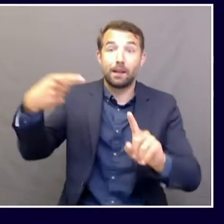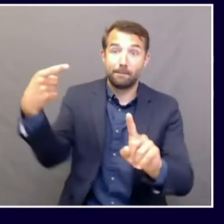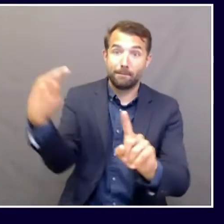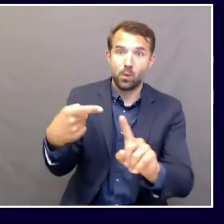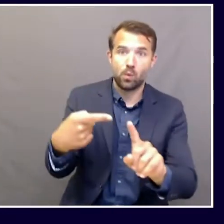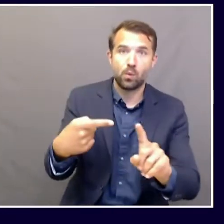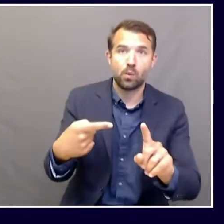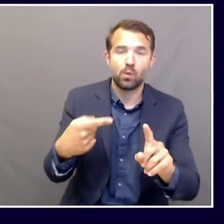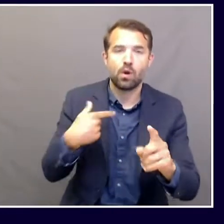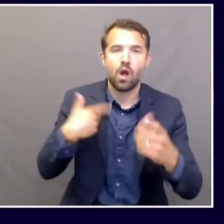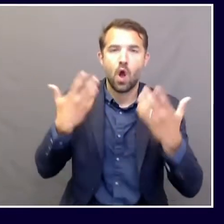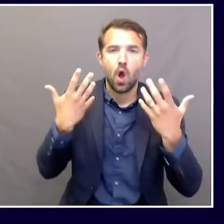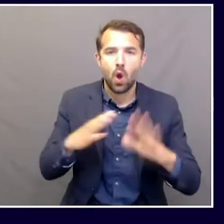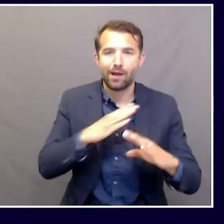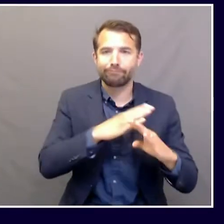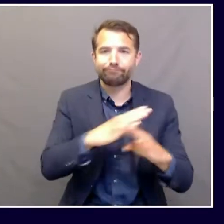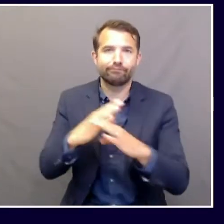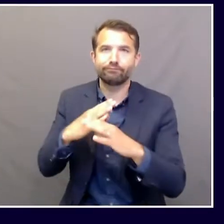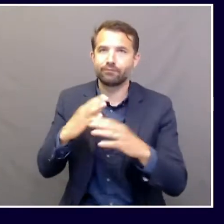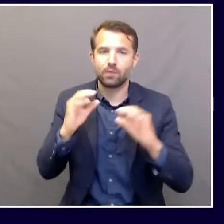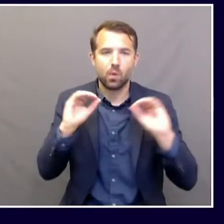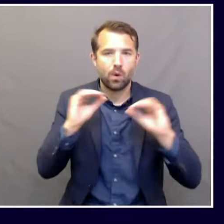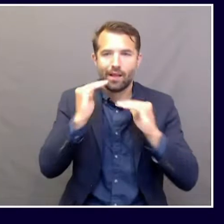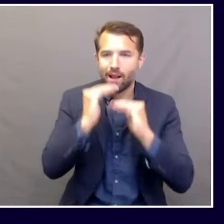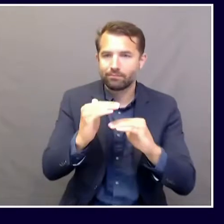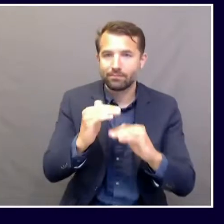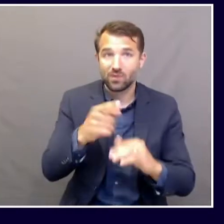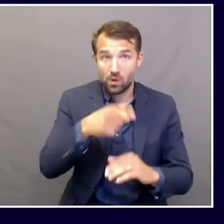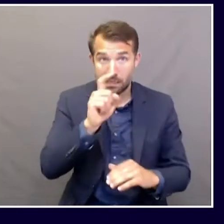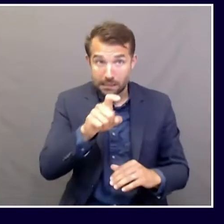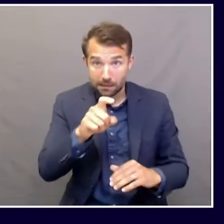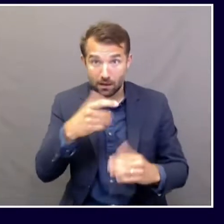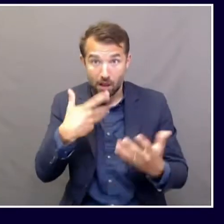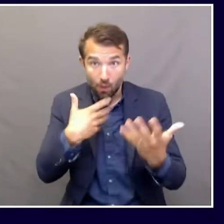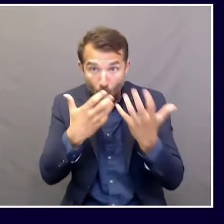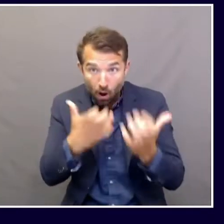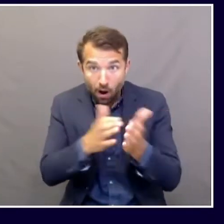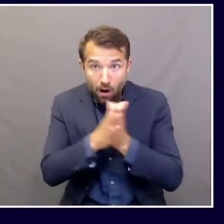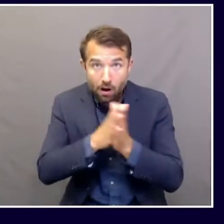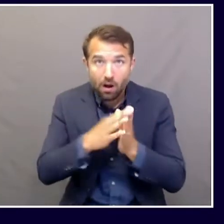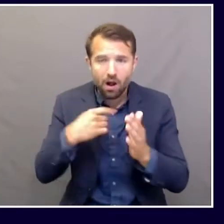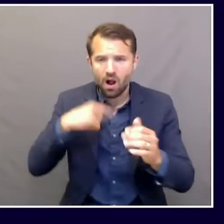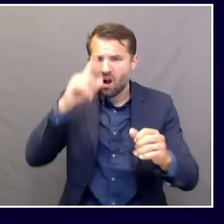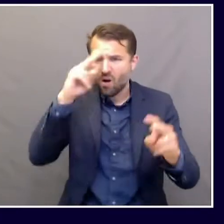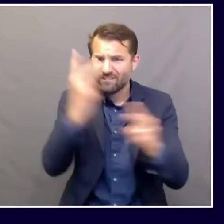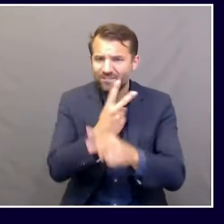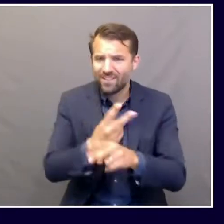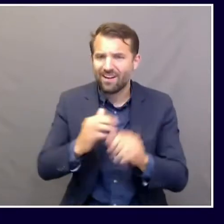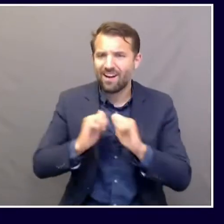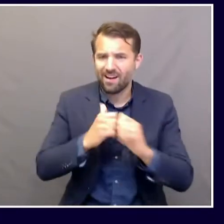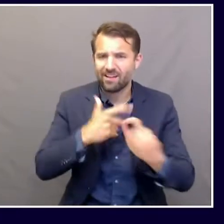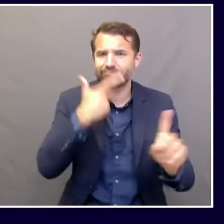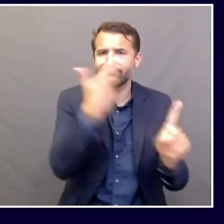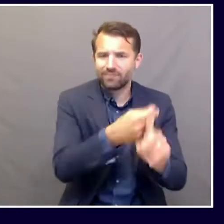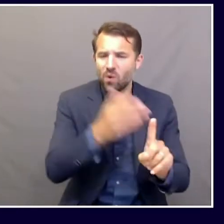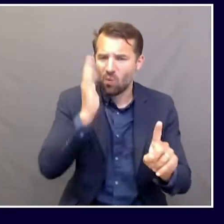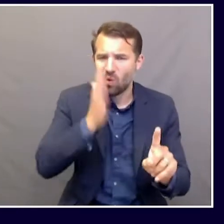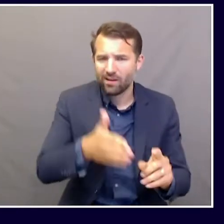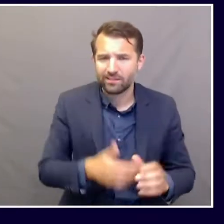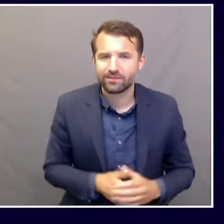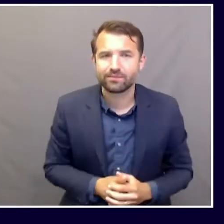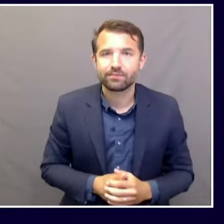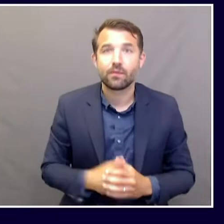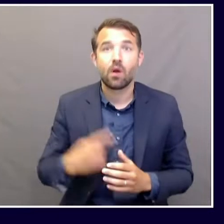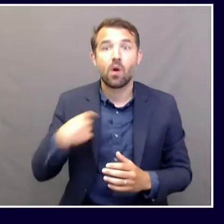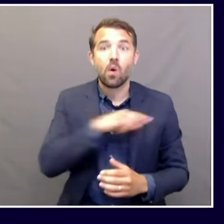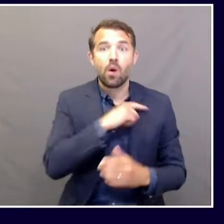the use of Pfizer, one of the things that we've started to do is urge vaccination sites to see if they can